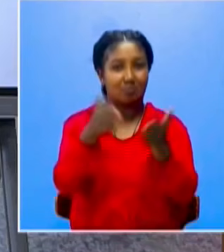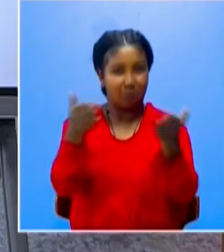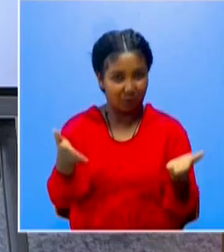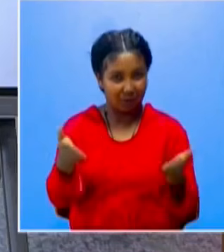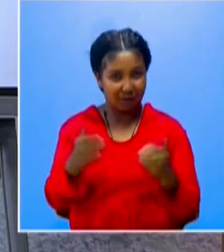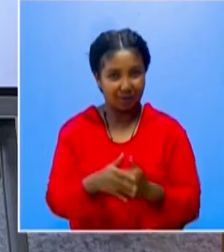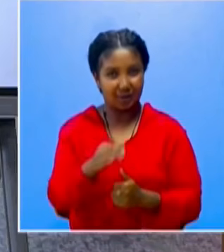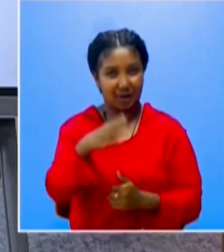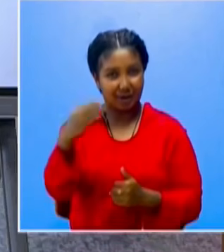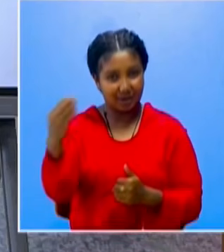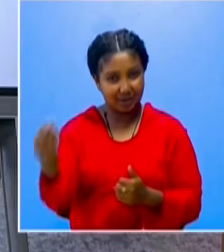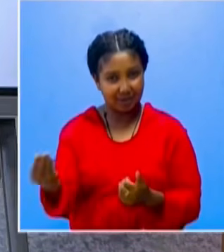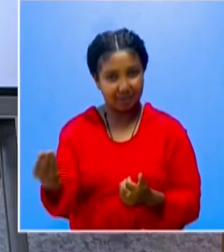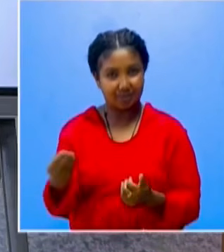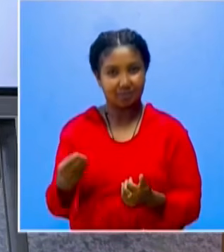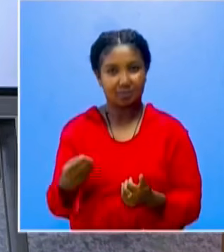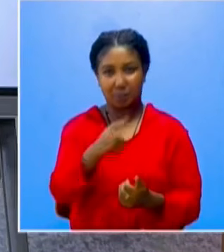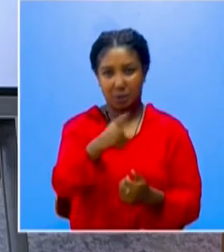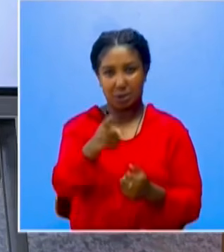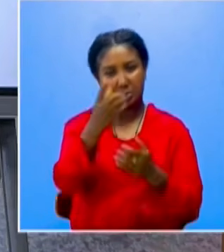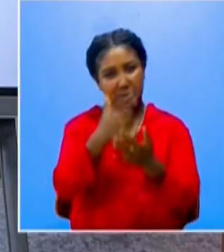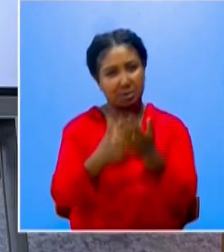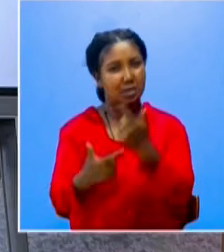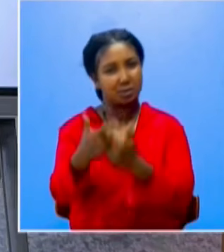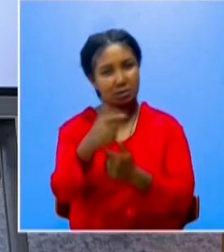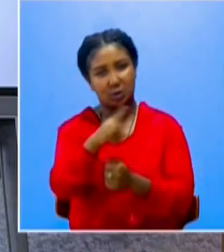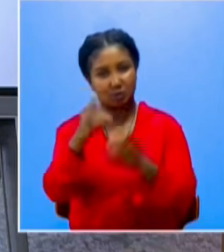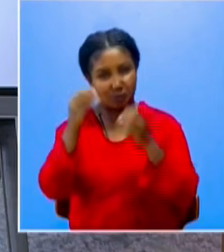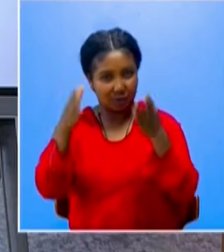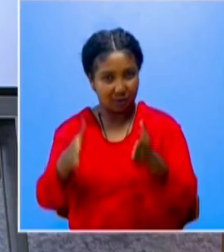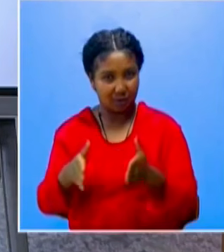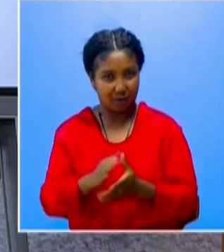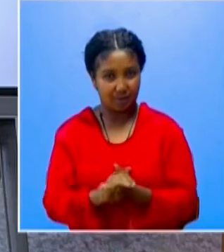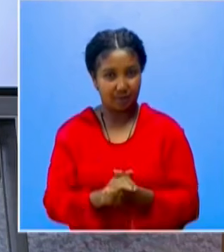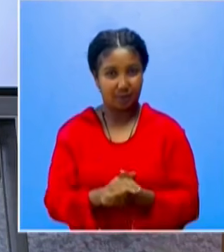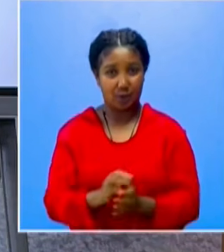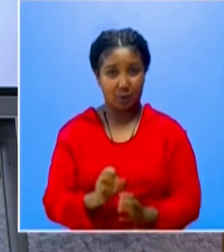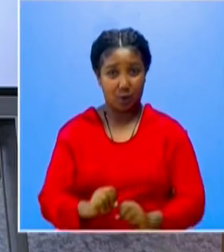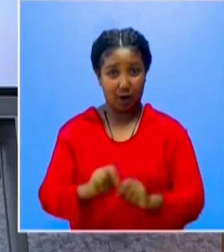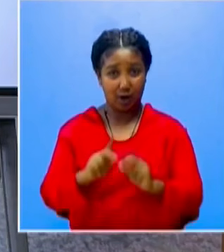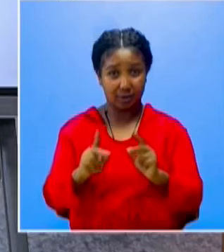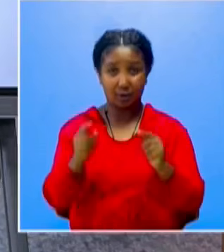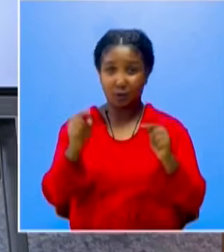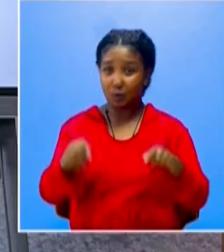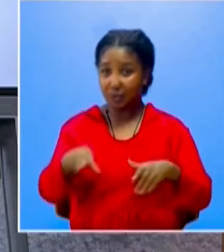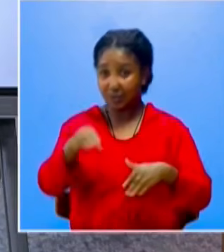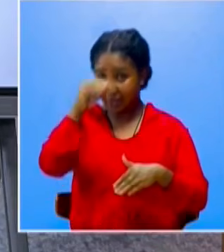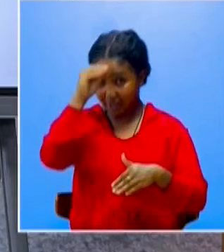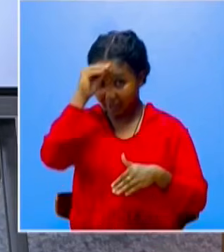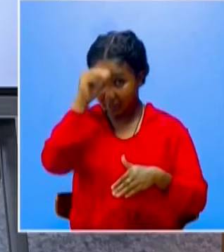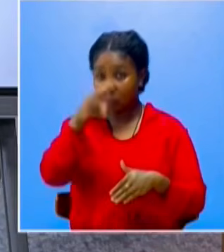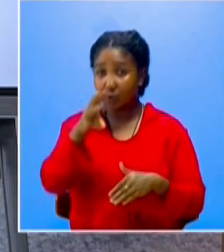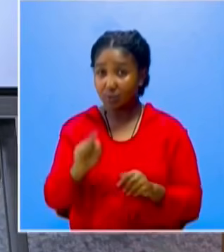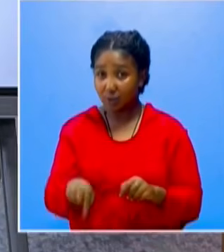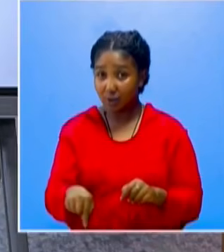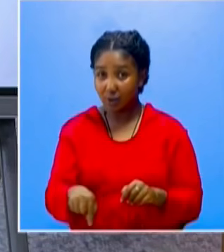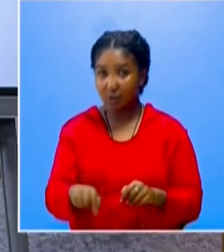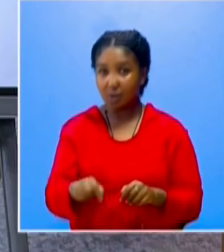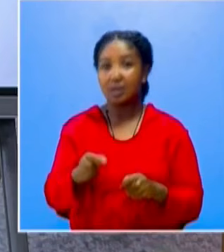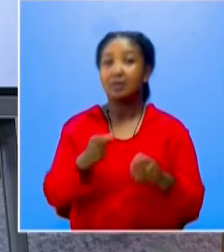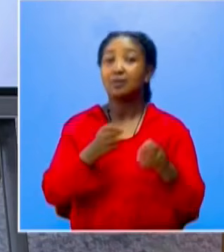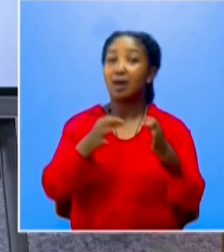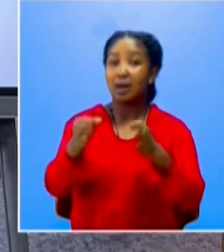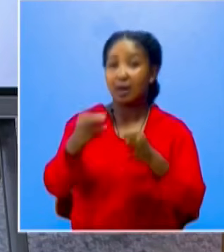textbook, and yes, you can discuss it with your teachers. All right? Our today's lesson was what?